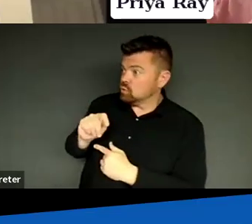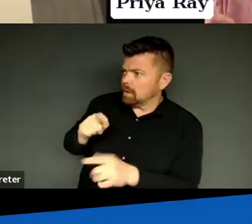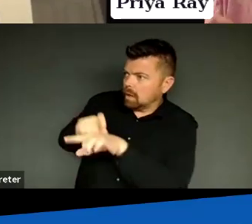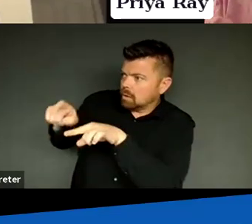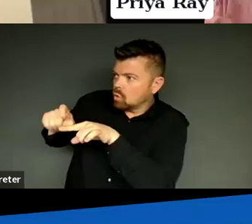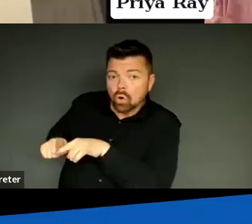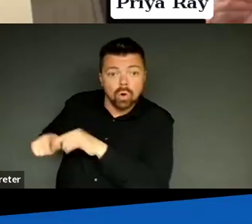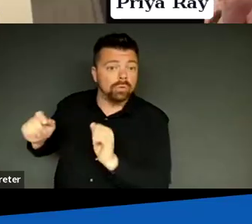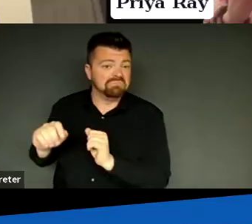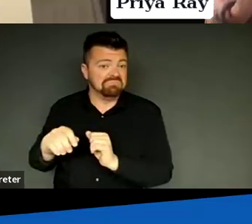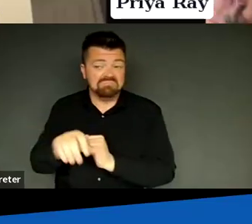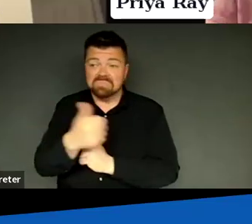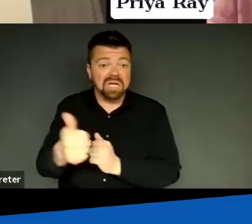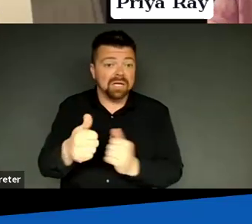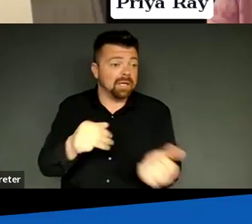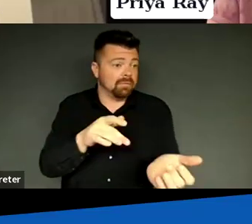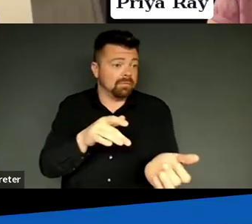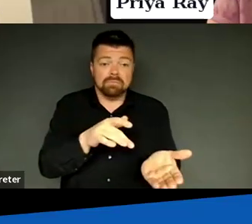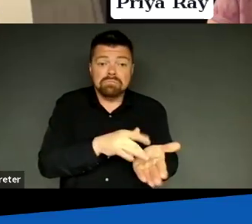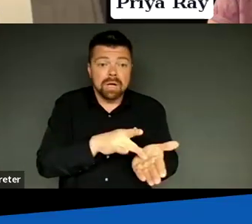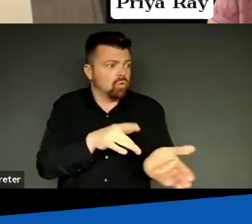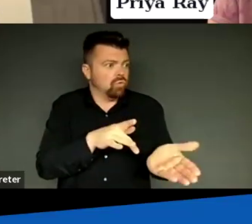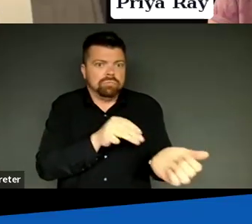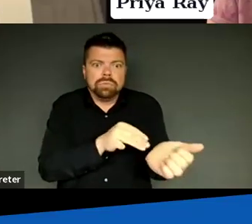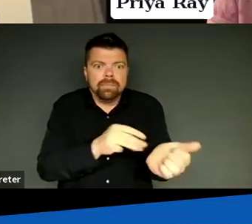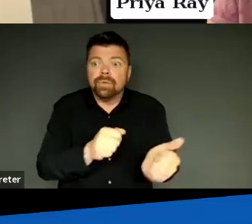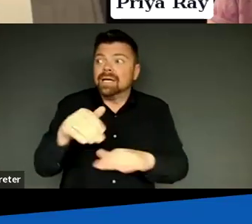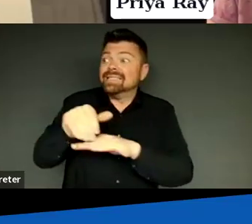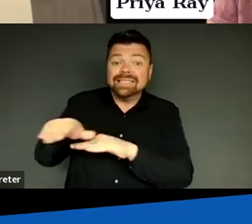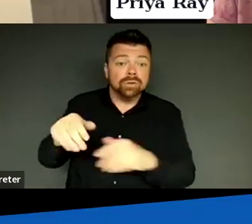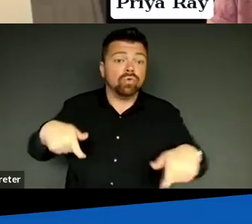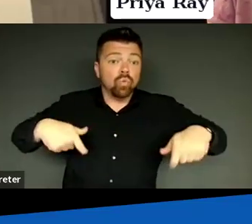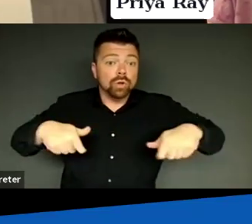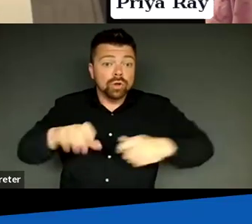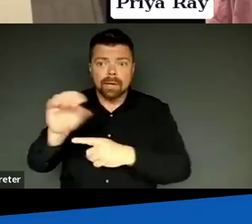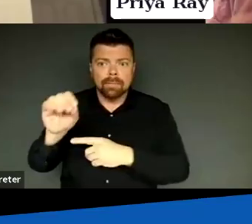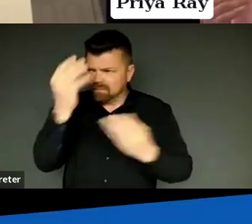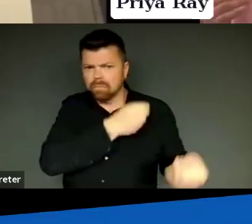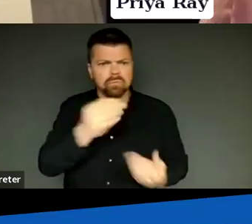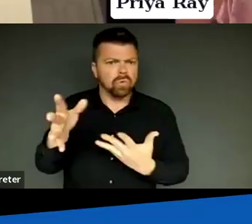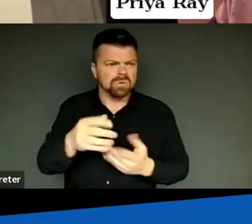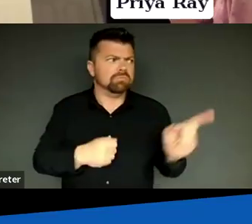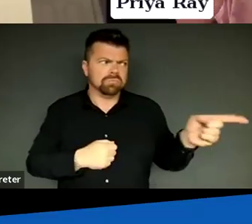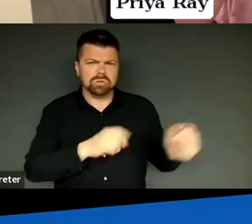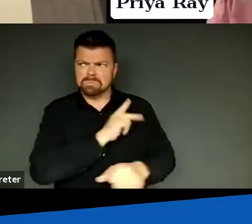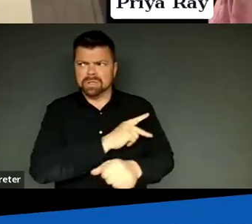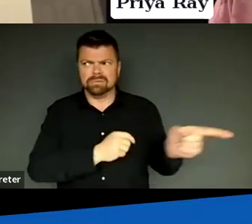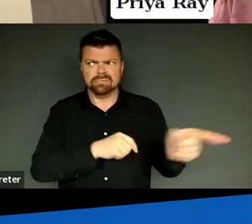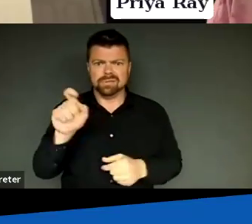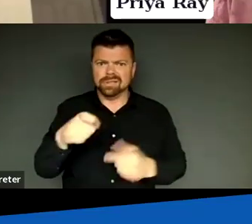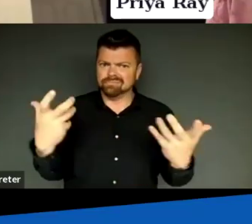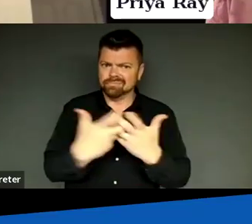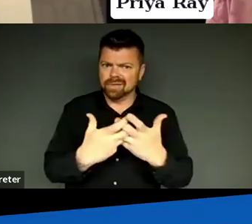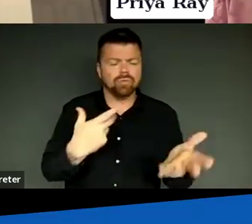medical person. I was like, send it to the wheelchair company, tell them I need this wheelchair for whatever reason you want to